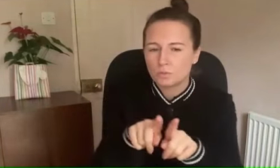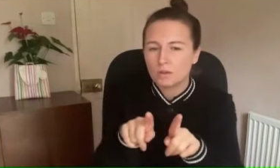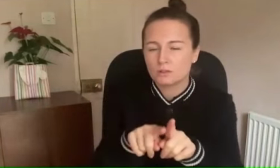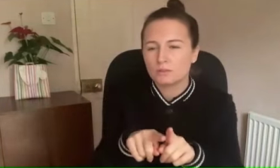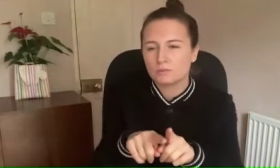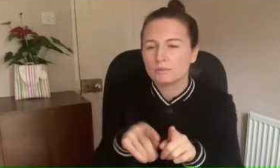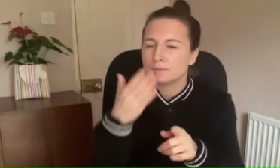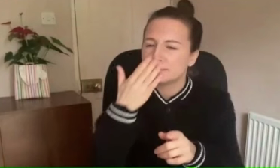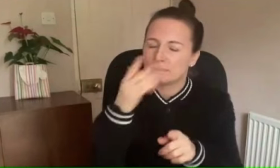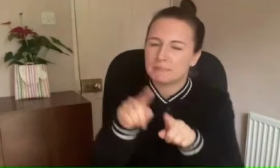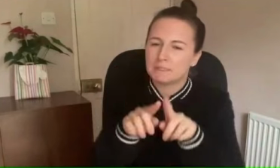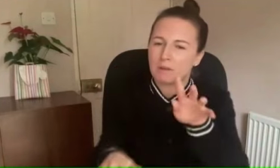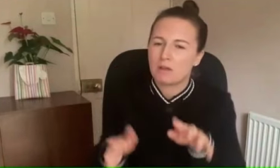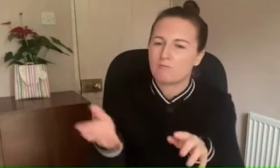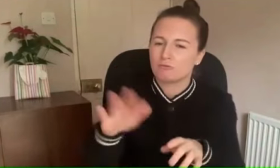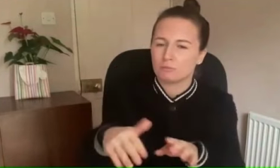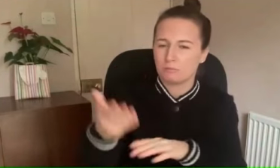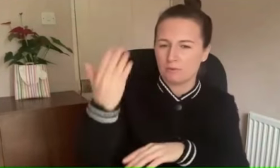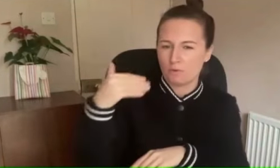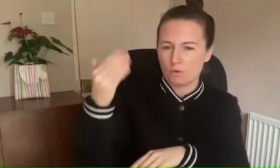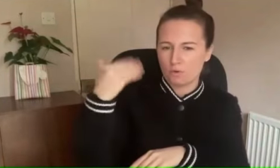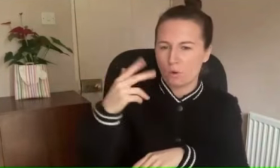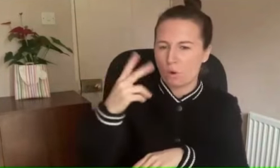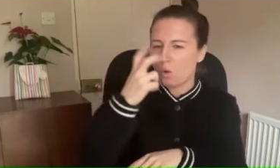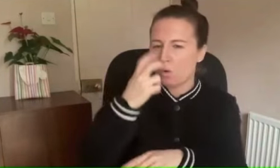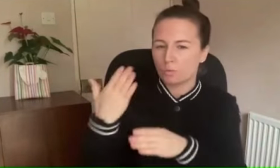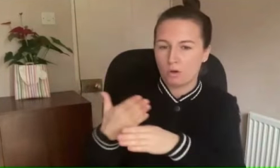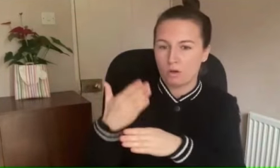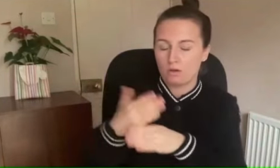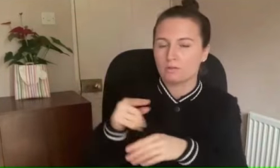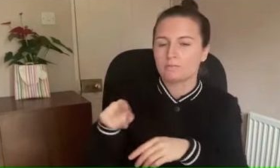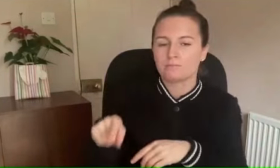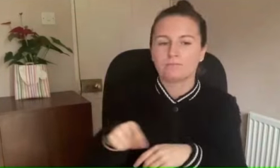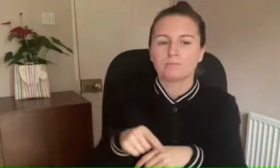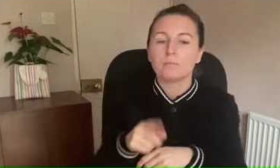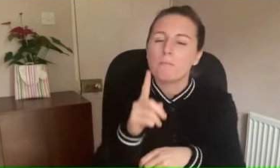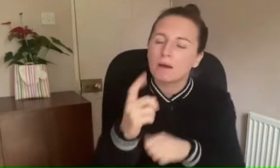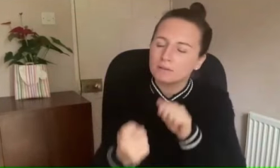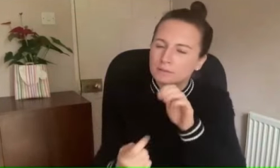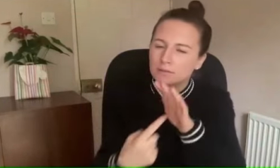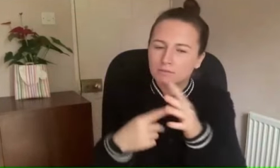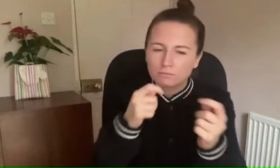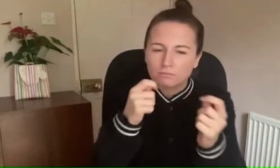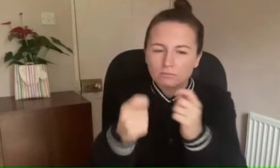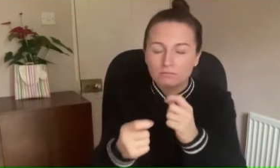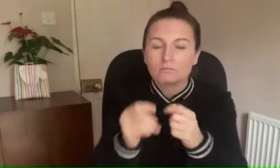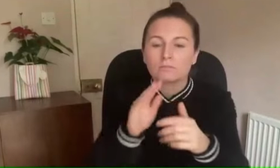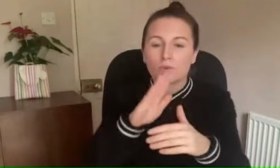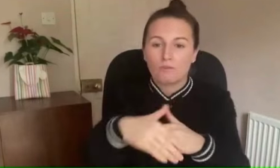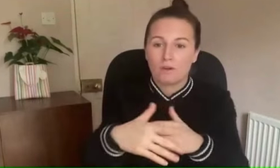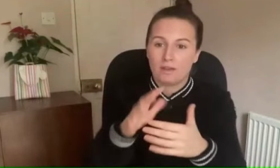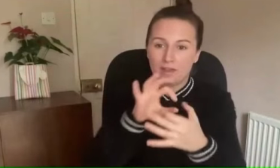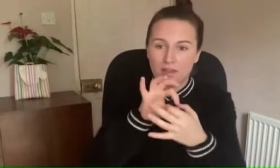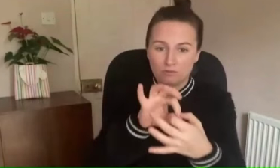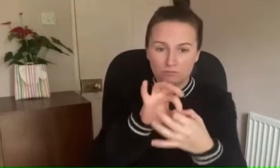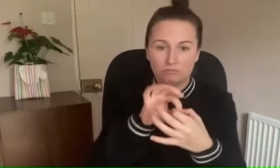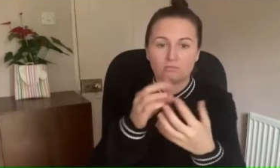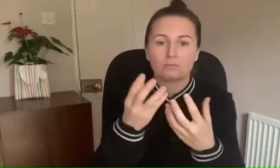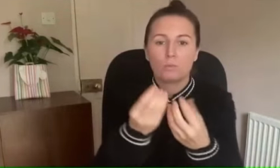previous framework. A key change, however, is around the interaction with your